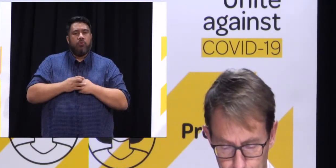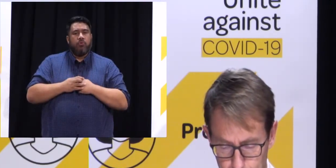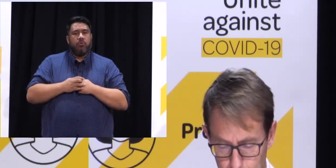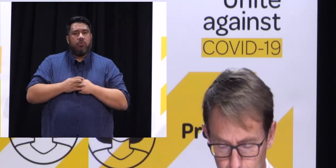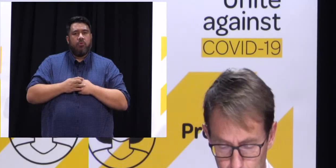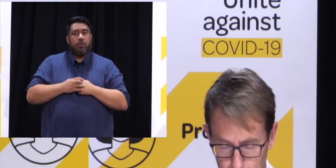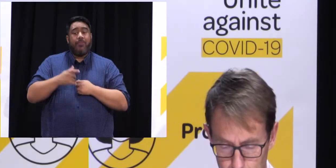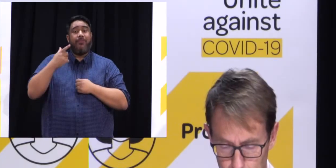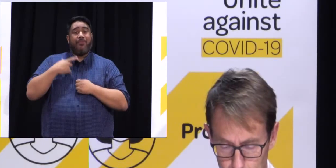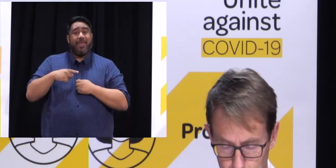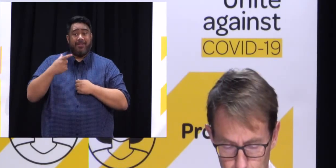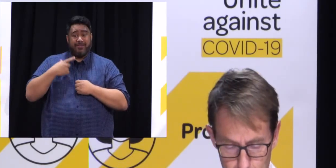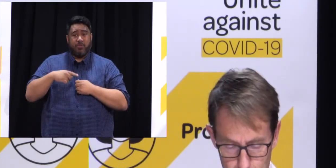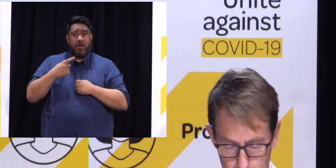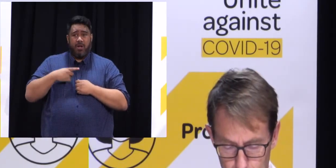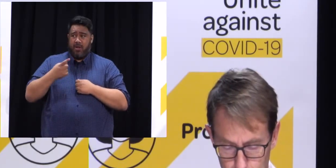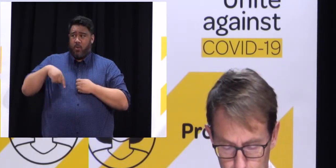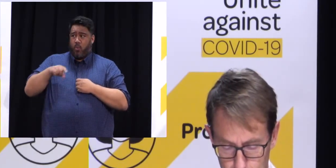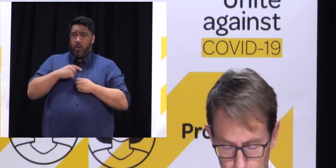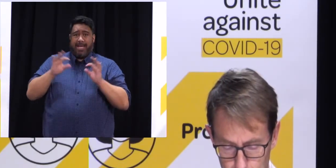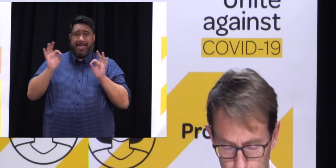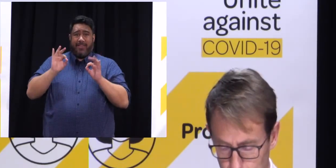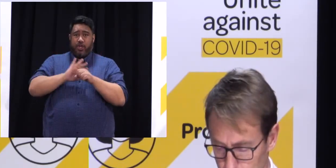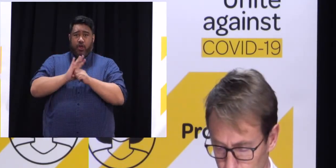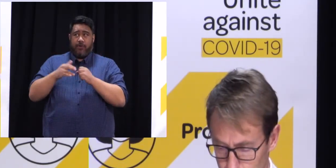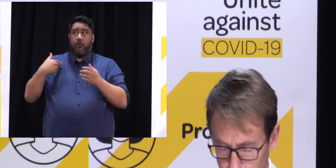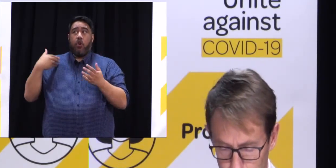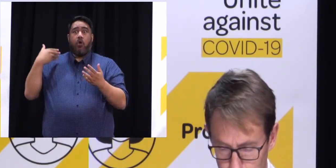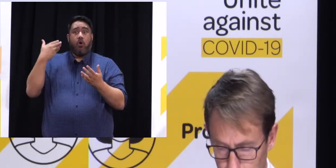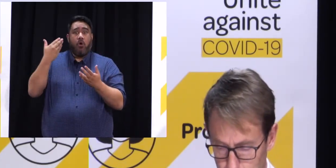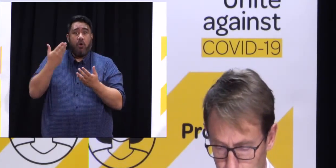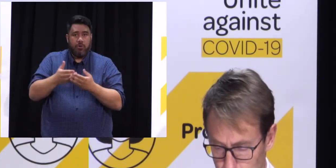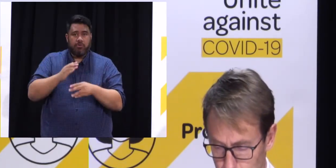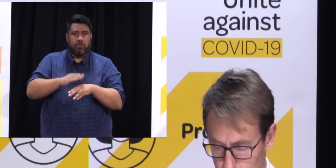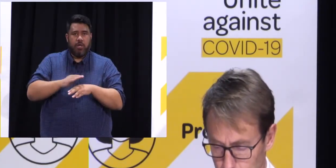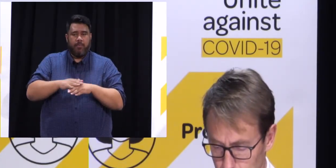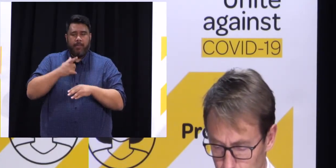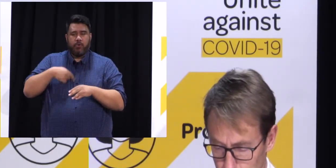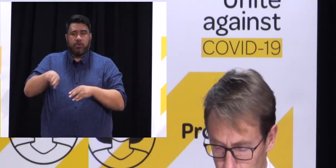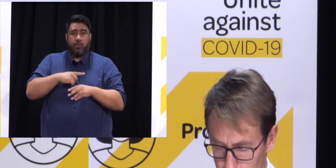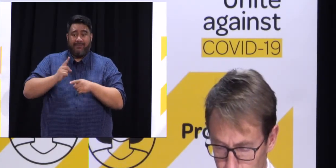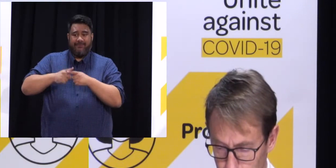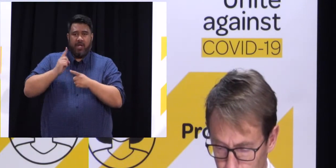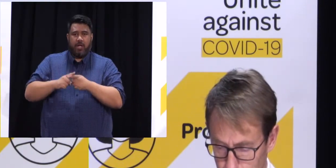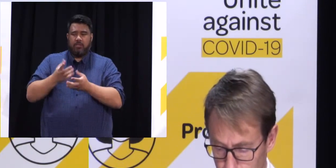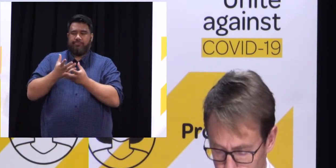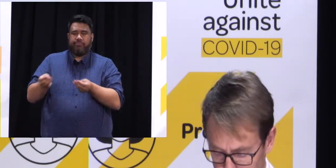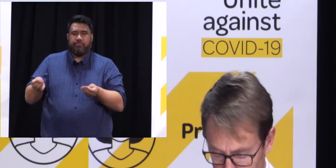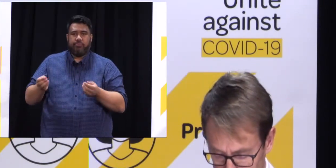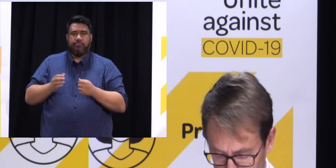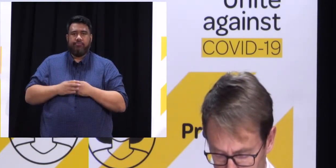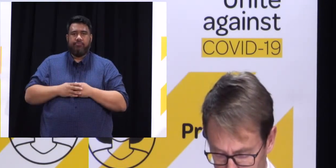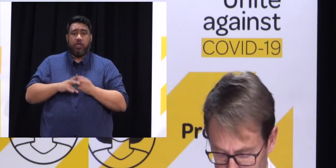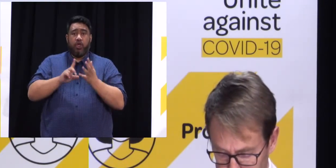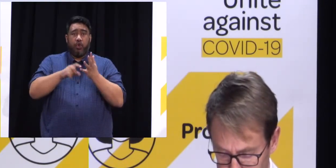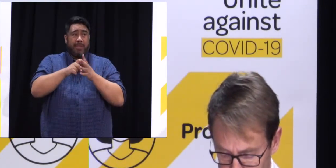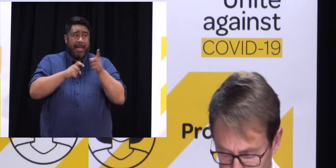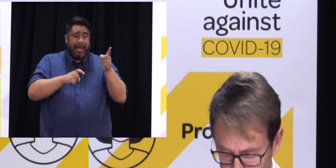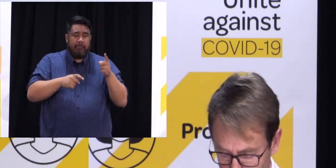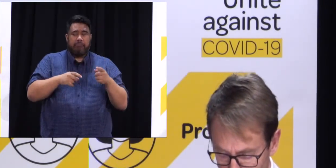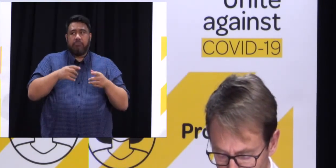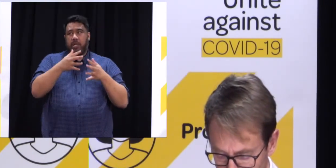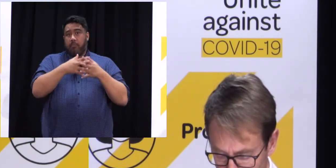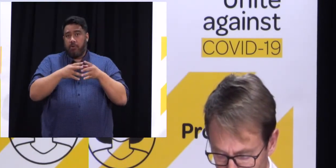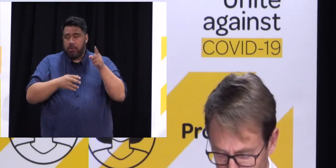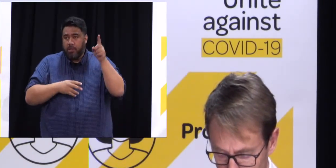of days where we have been without restrictions than countries like the UK or like the United States,